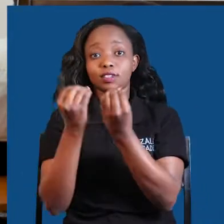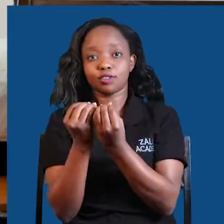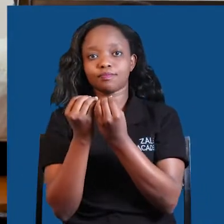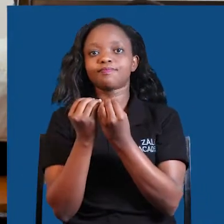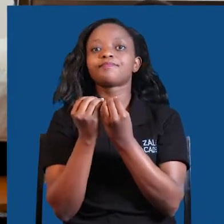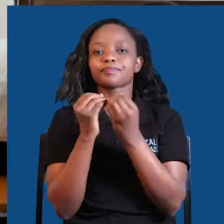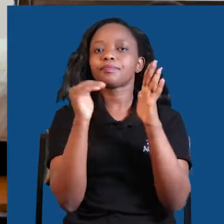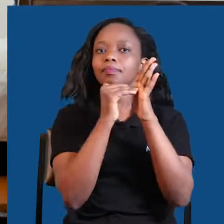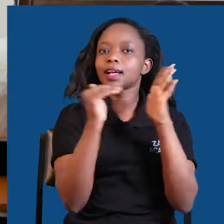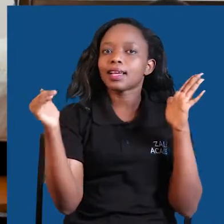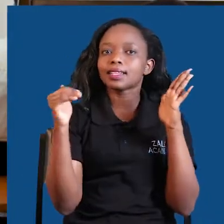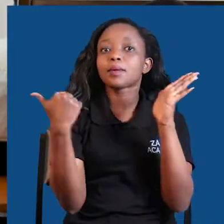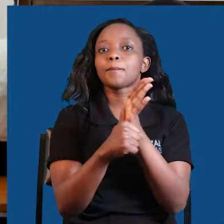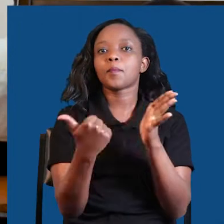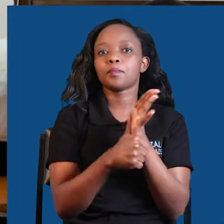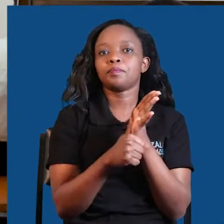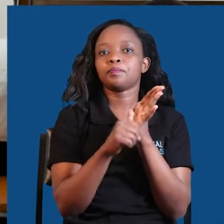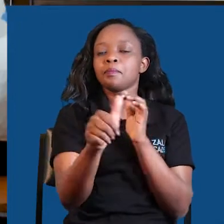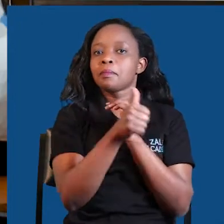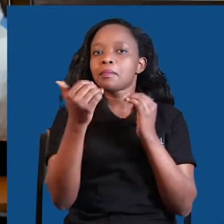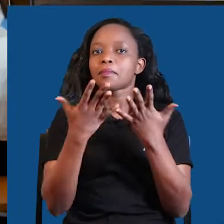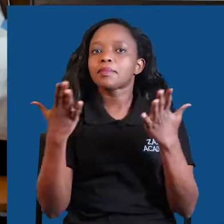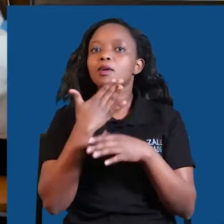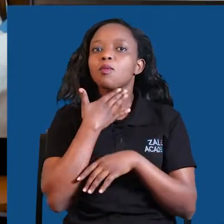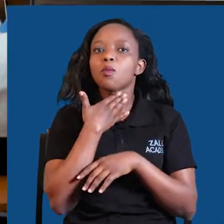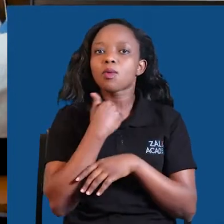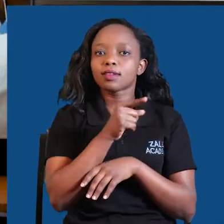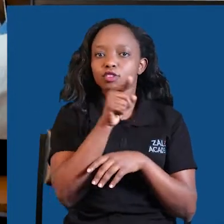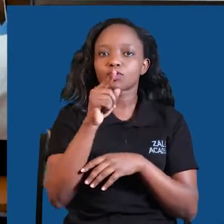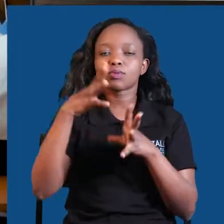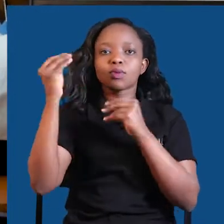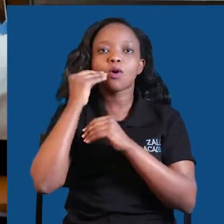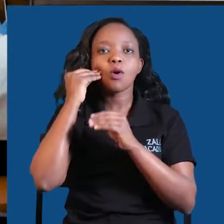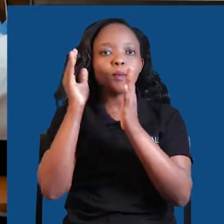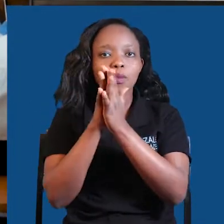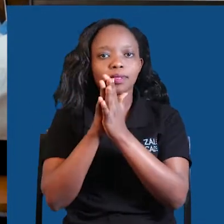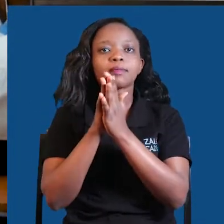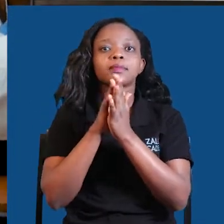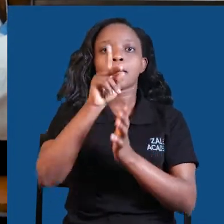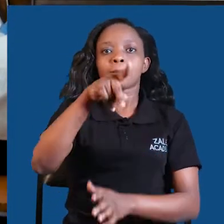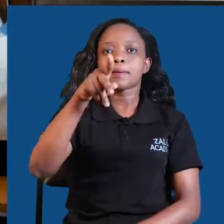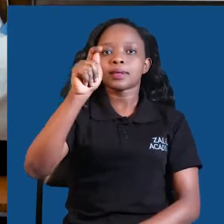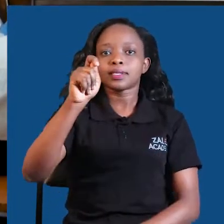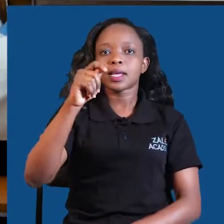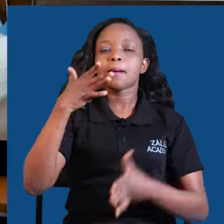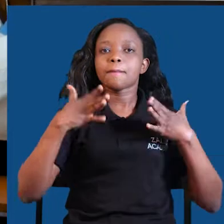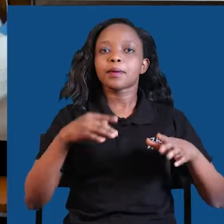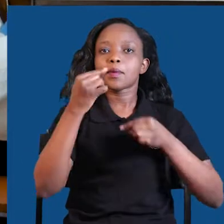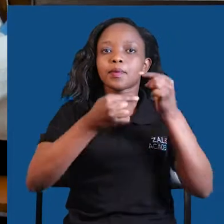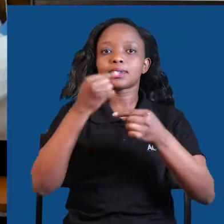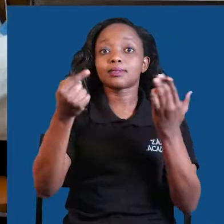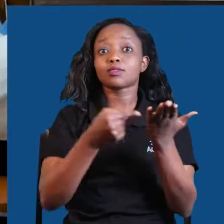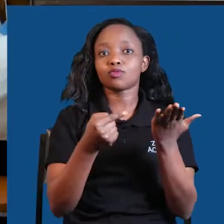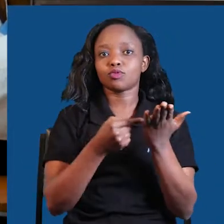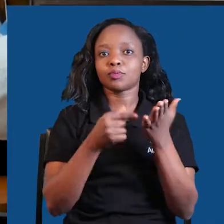help organizations against threats. And then another thing that I would like you to go home with is what we call PPT, People,